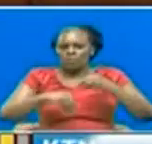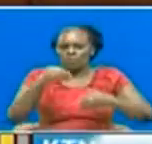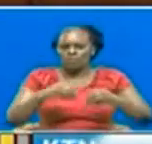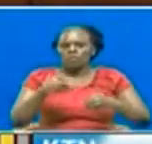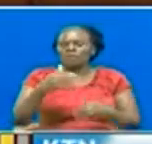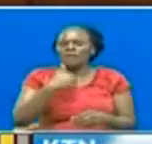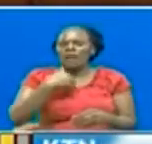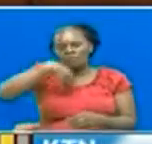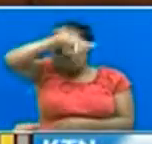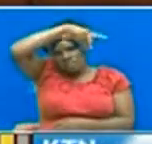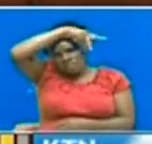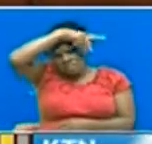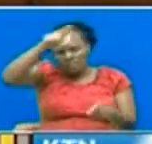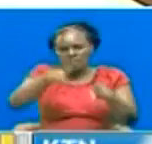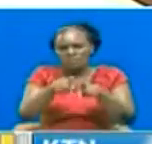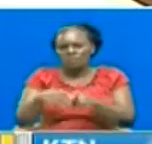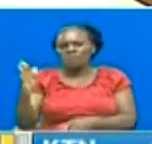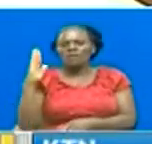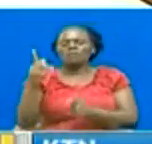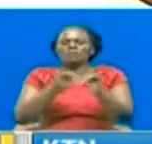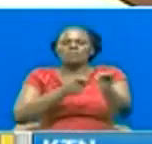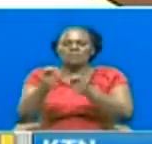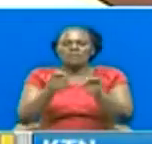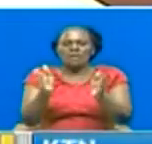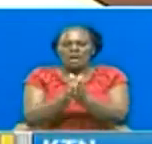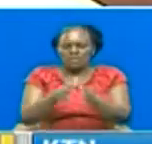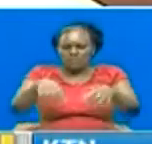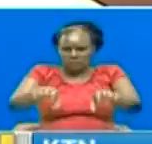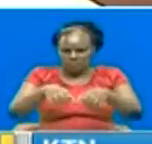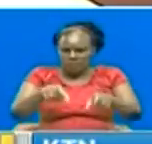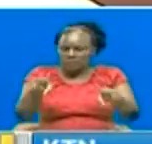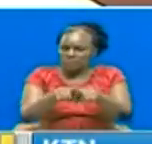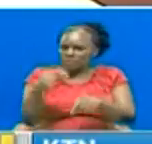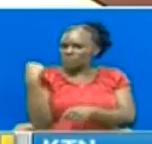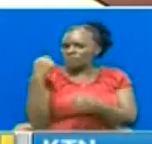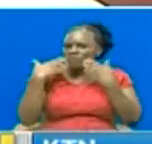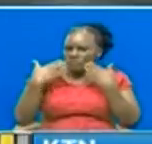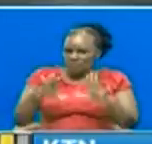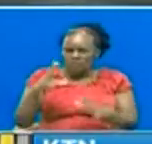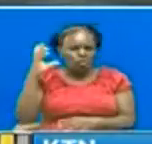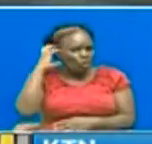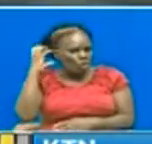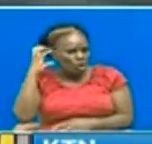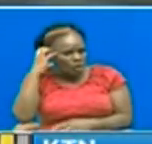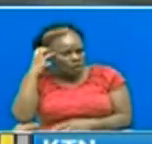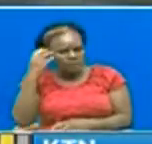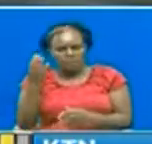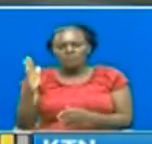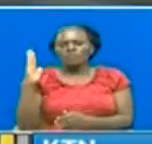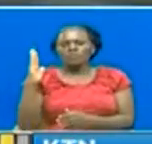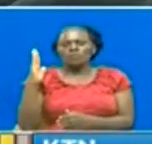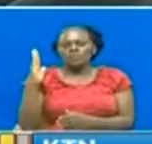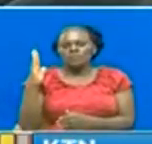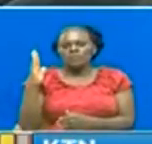2 master's degrees, 1 in security management and another in diplomacy. He says he also recently completed a course in security policy analysis from